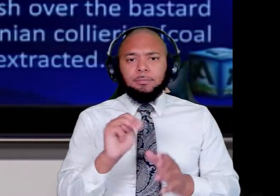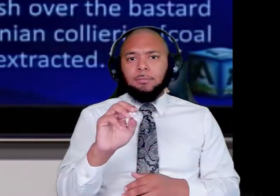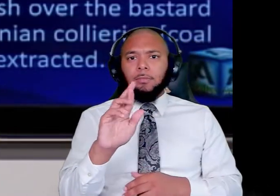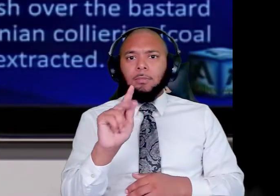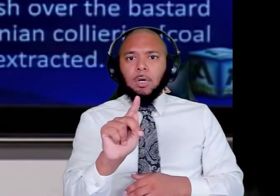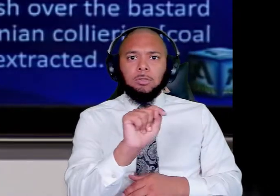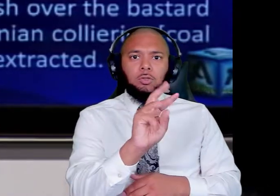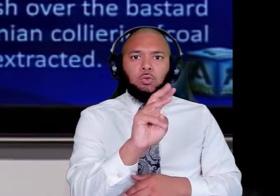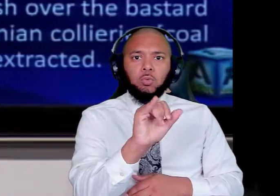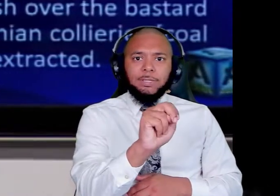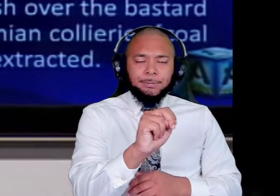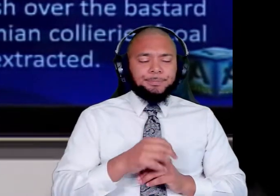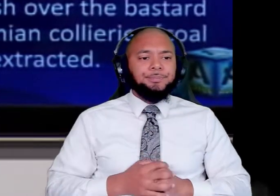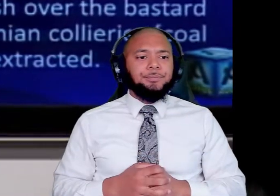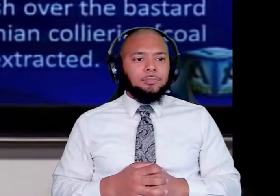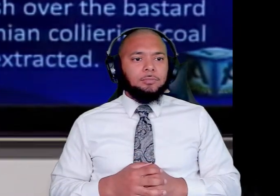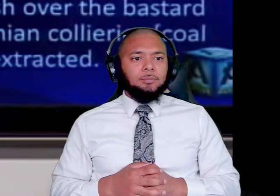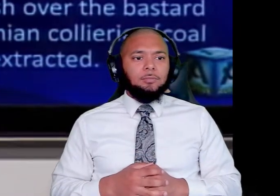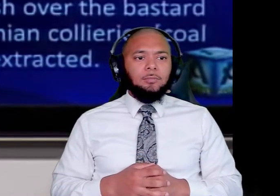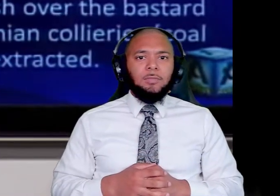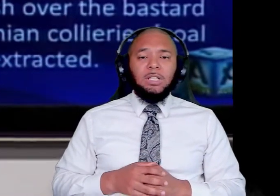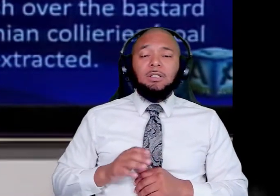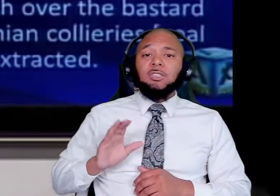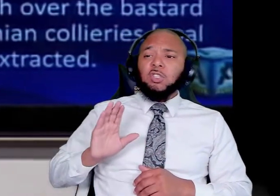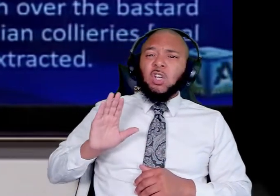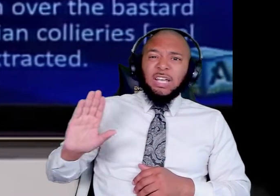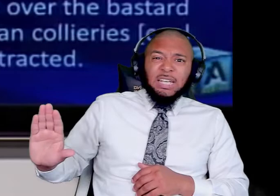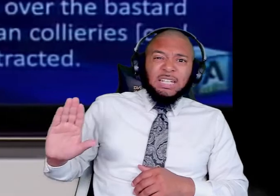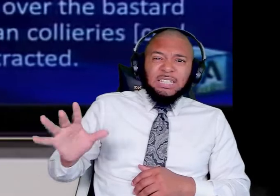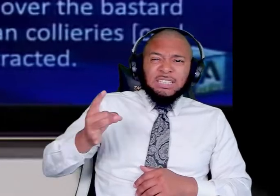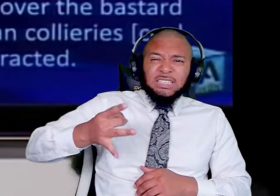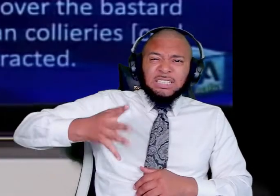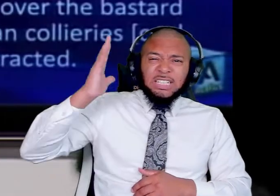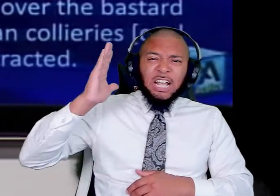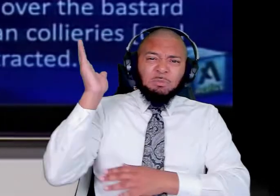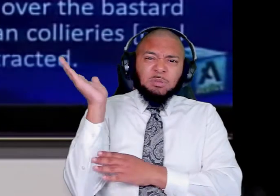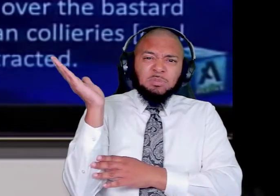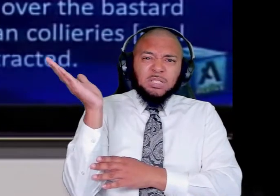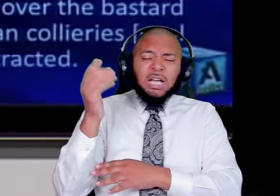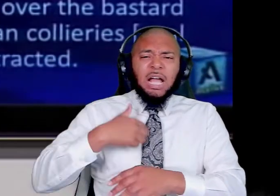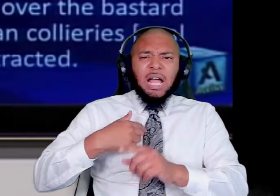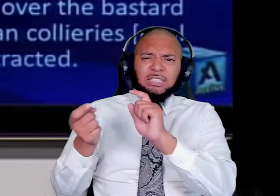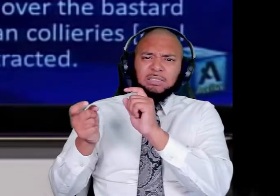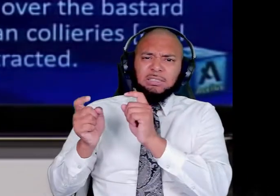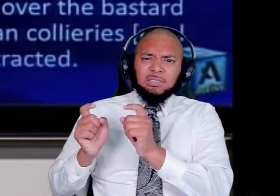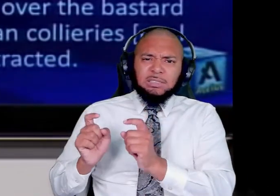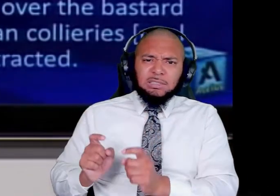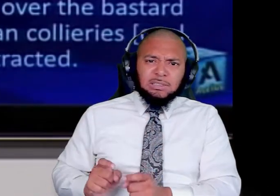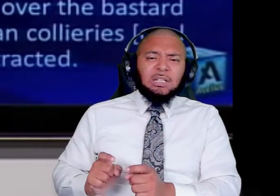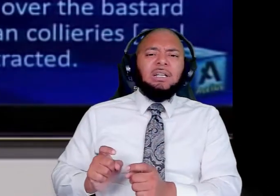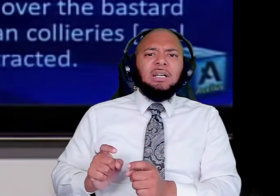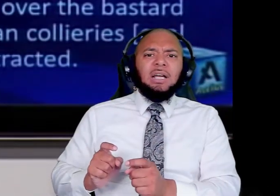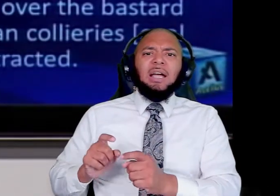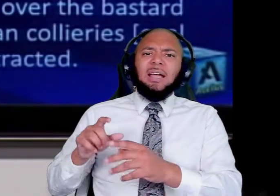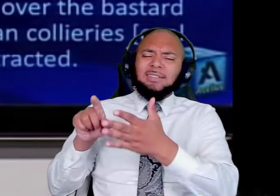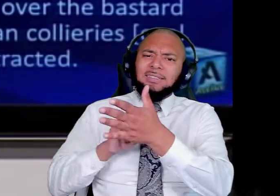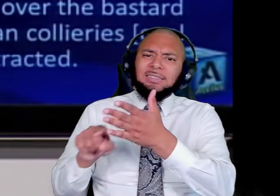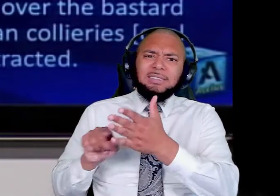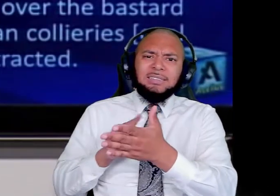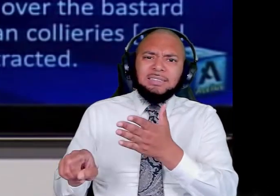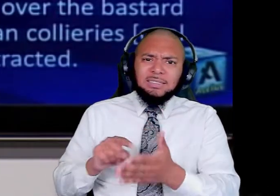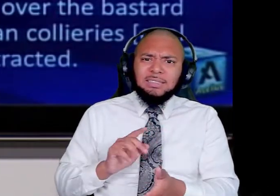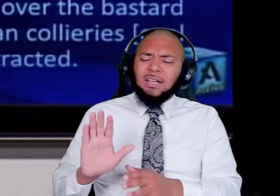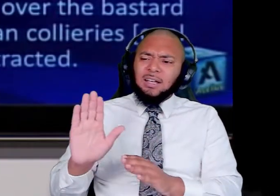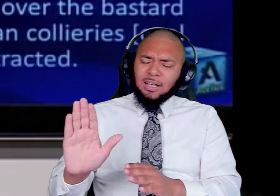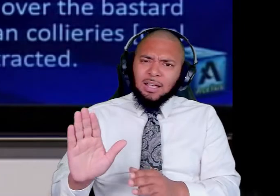Continuing, so I reformed his ferocious speeches for him and put them into good English, calling his attention to the advantage of pure